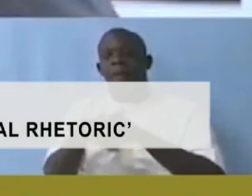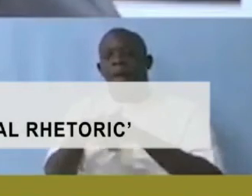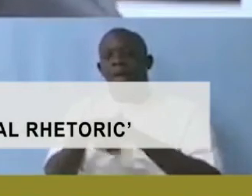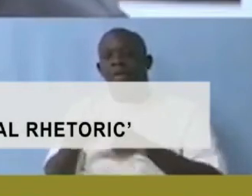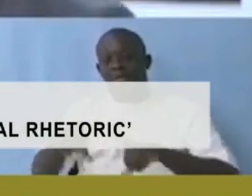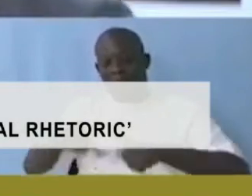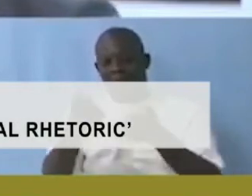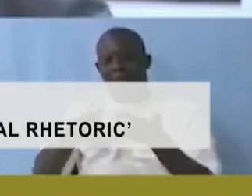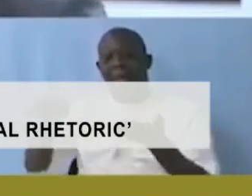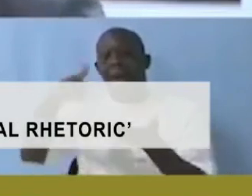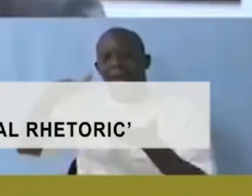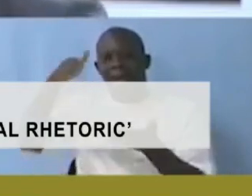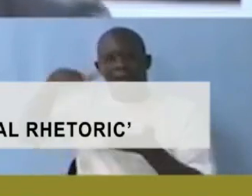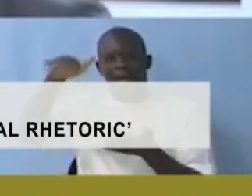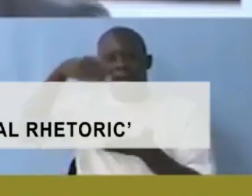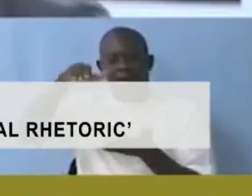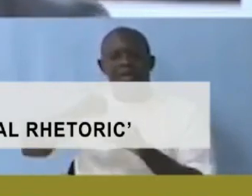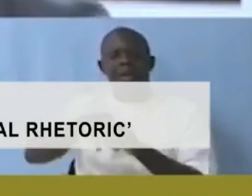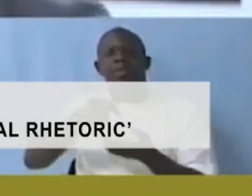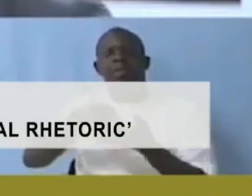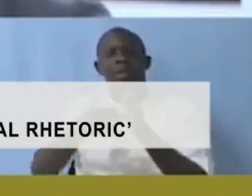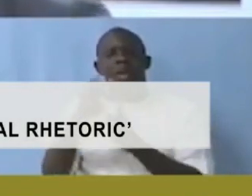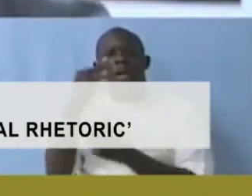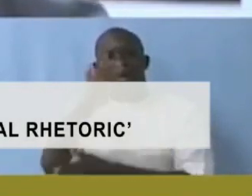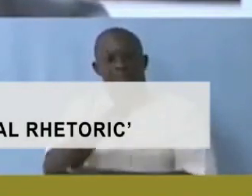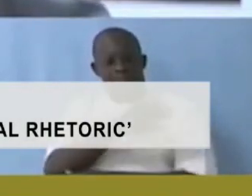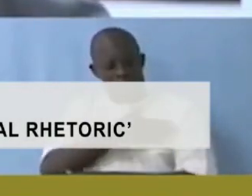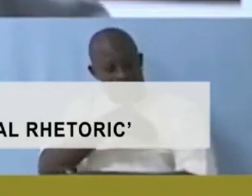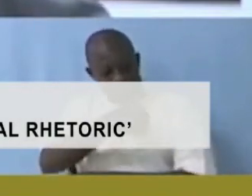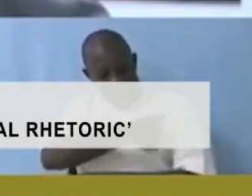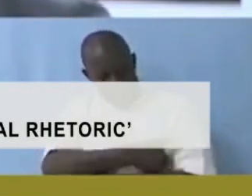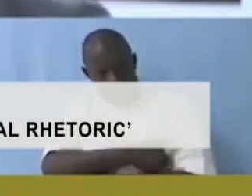DNA to start multiplying. So if you